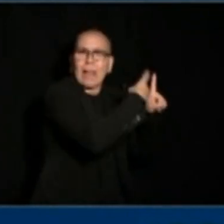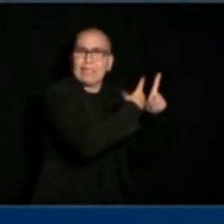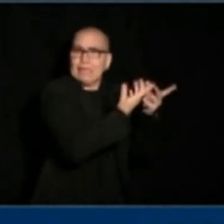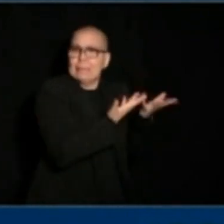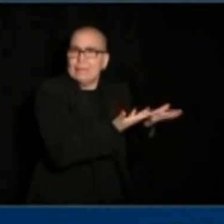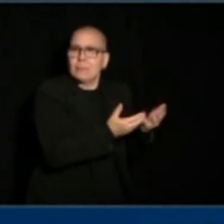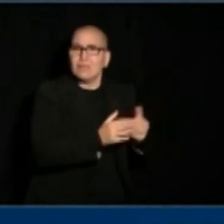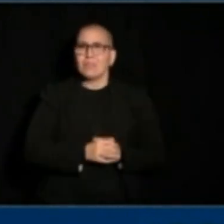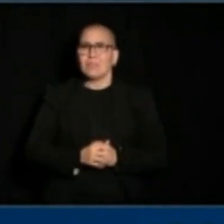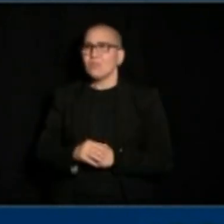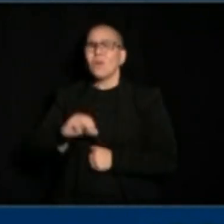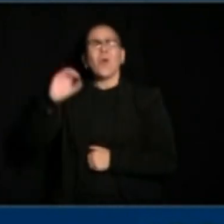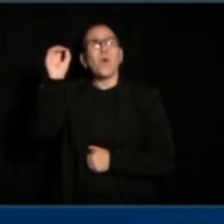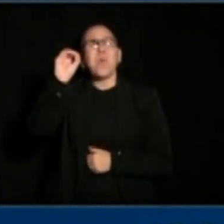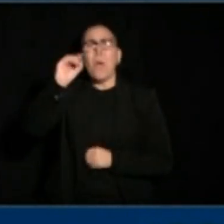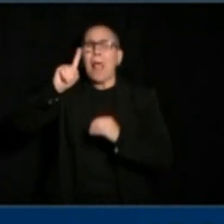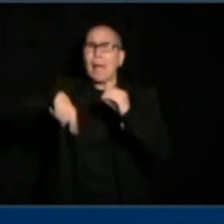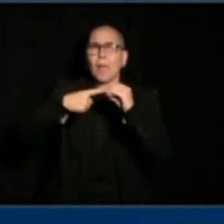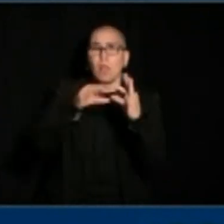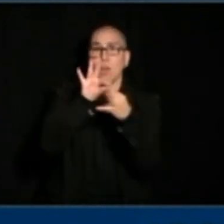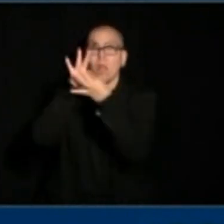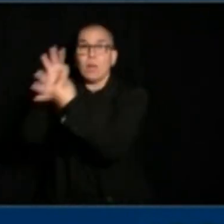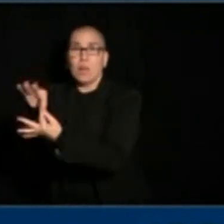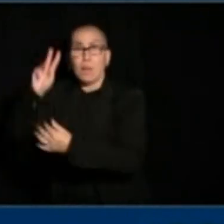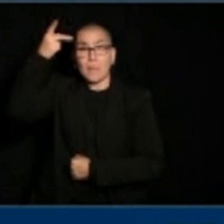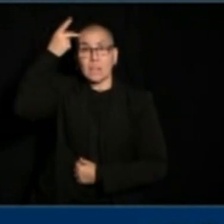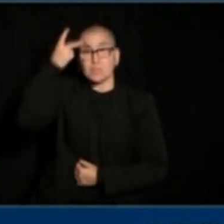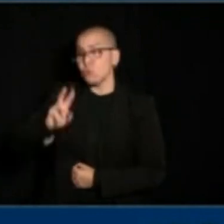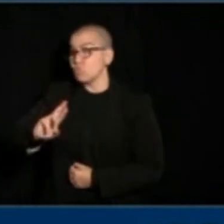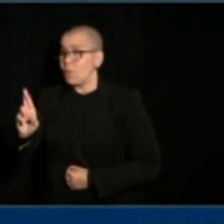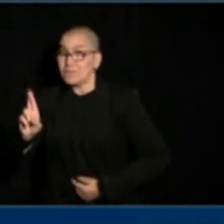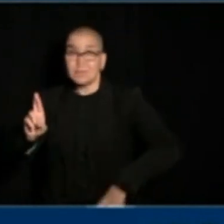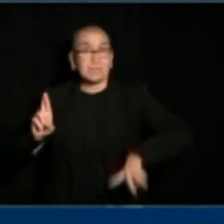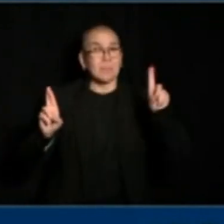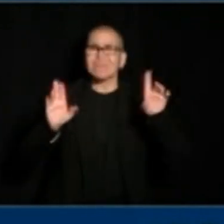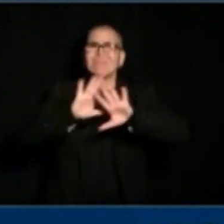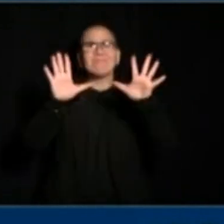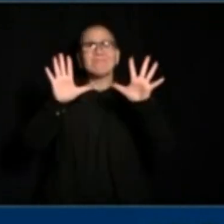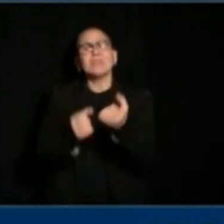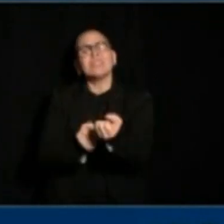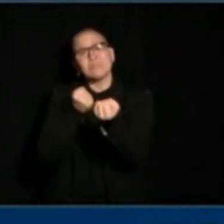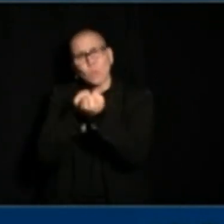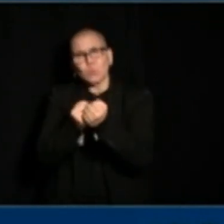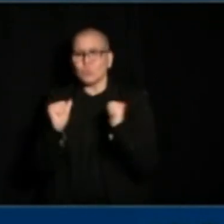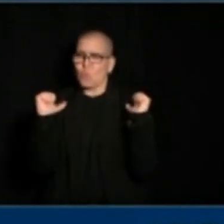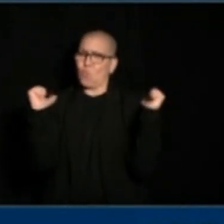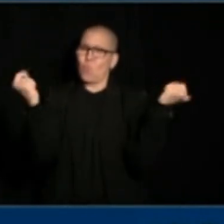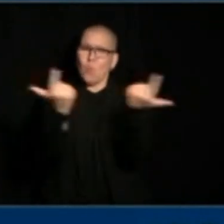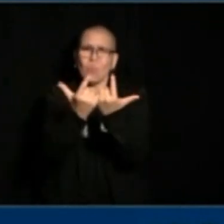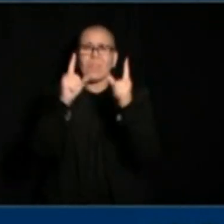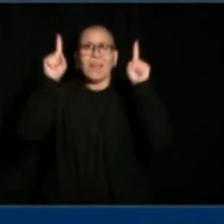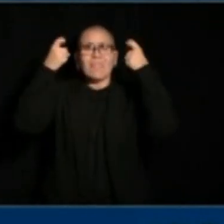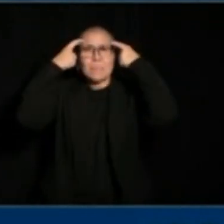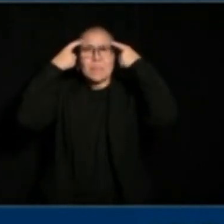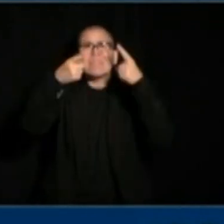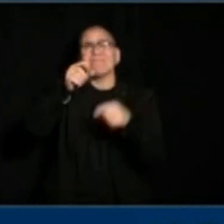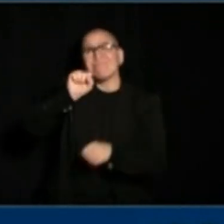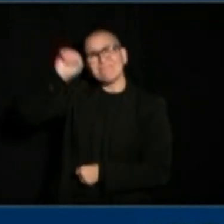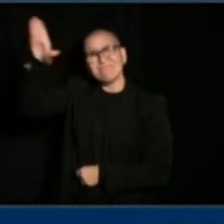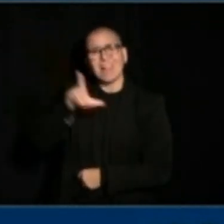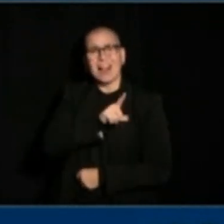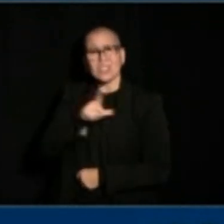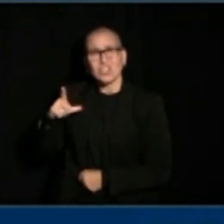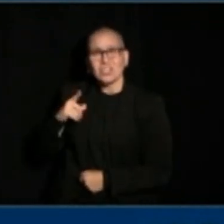partisanship whatsoever amongst this nation's 50 governors. We have sent letters together. We have appealed to them and asked. So I can tell you, I